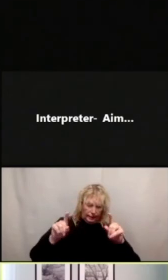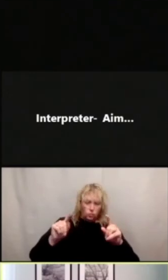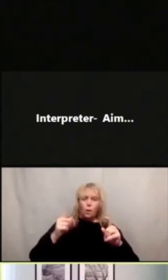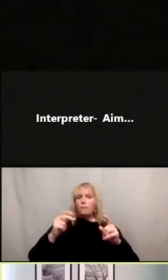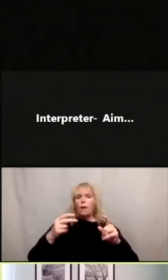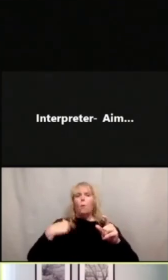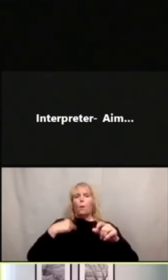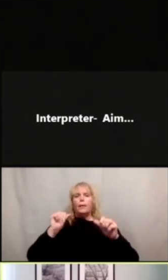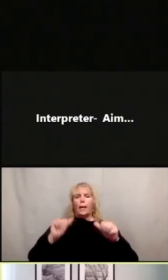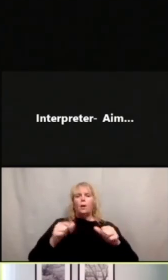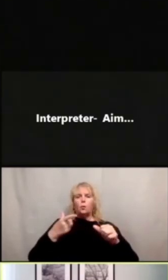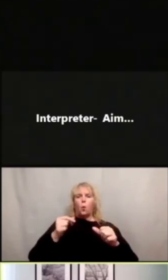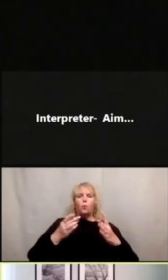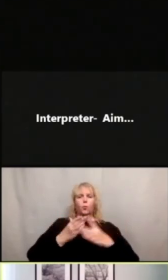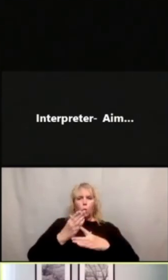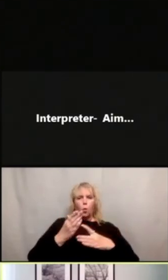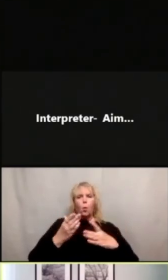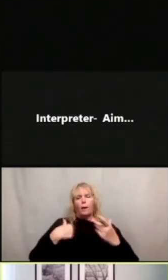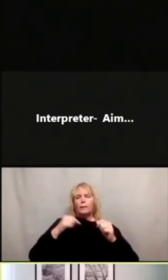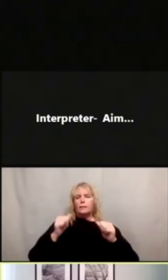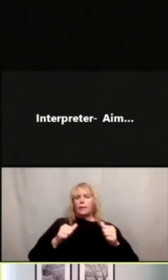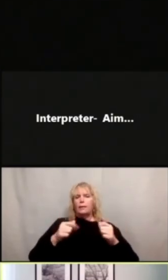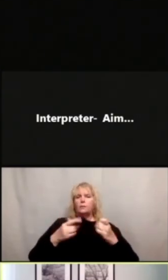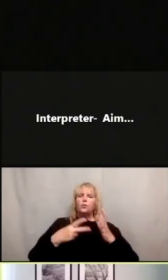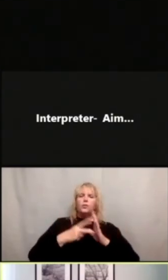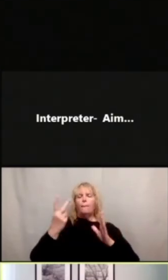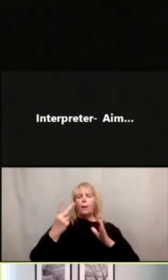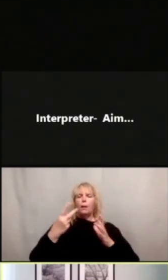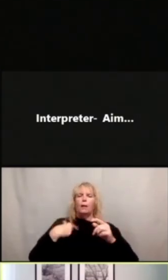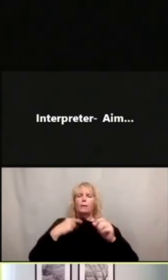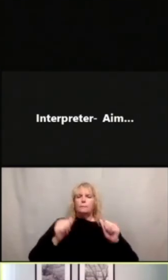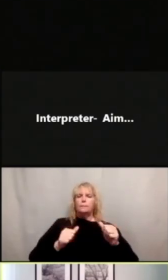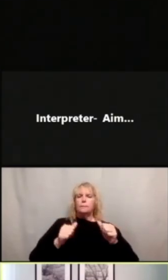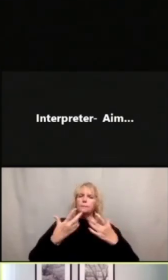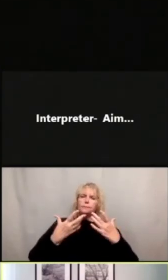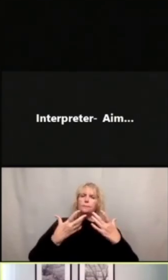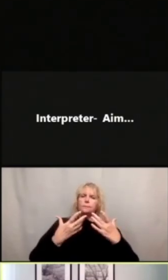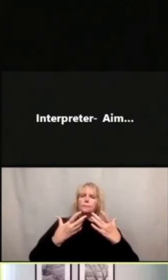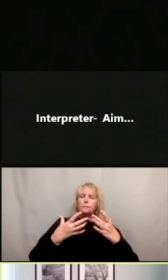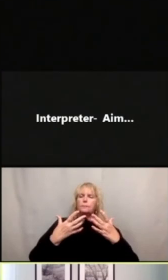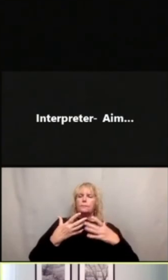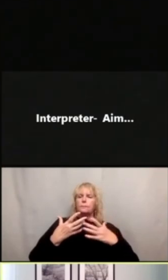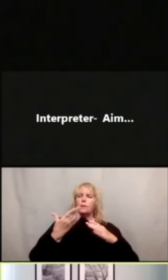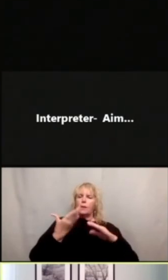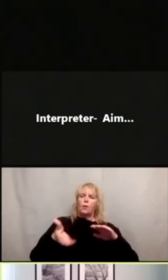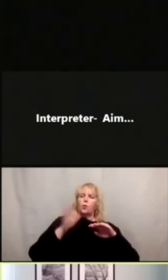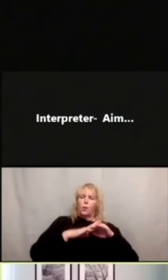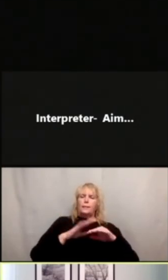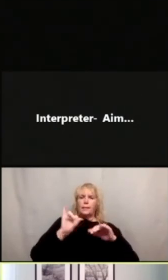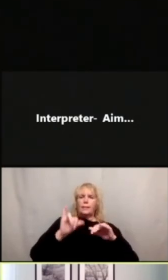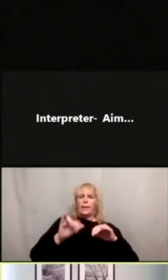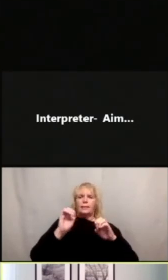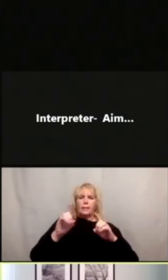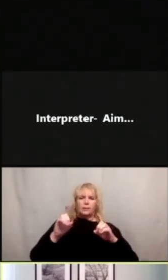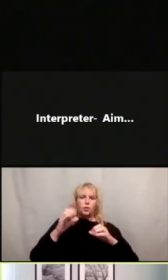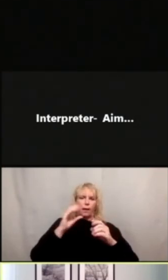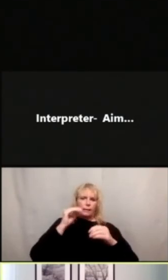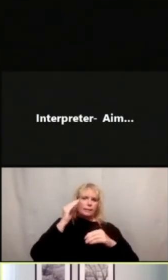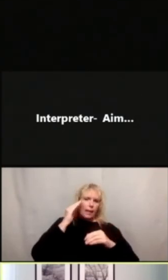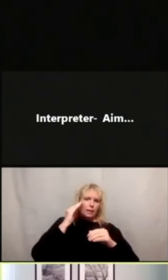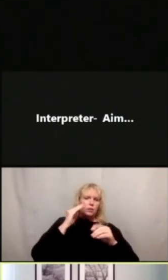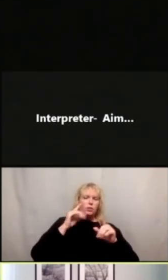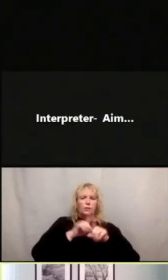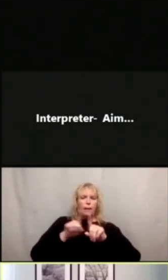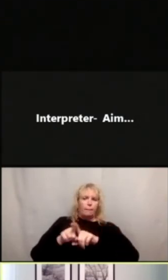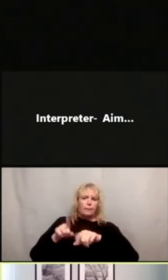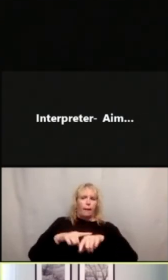and go through those materials. So I kind of have a double goal of increasing education and knowledge at the same time that I'm